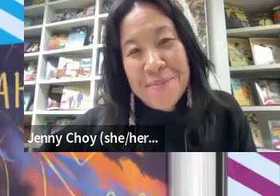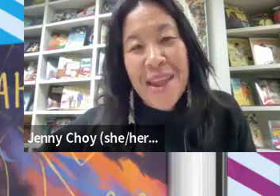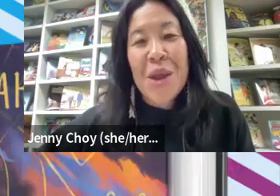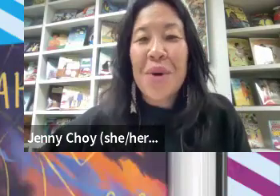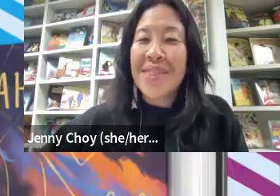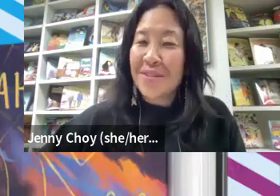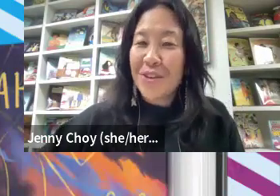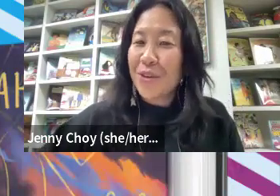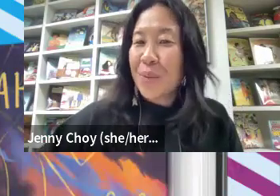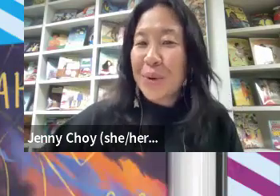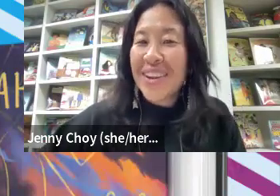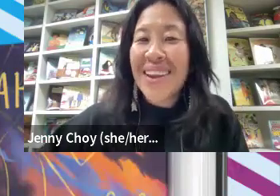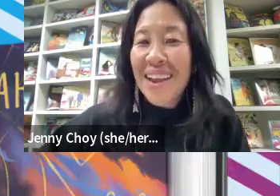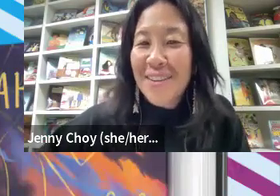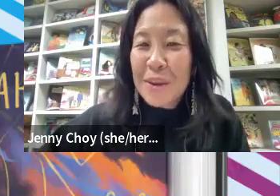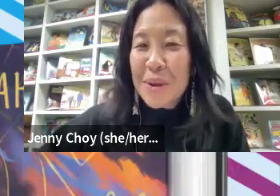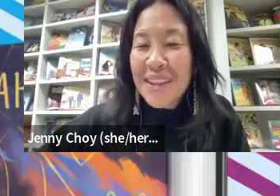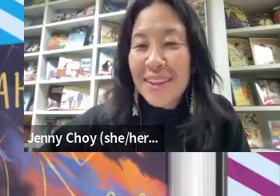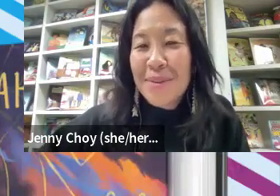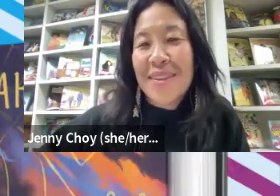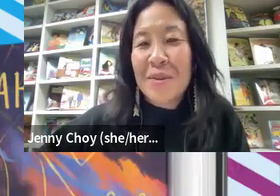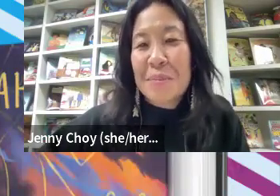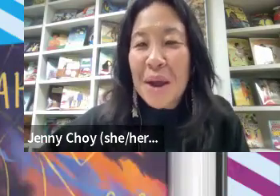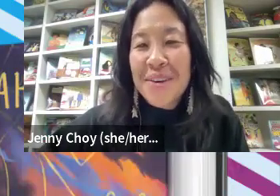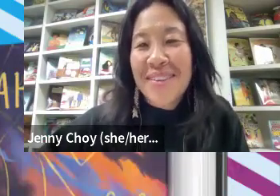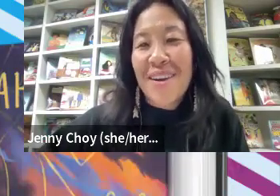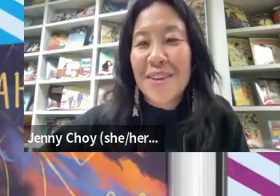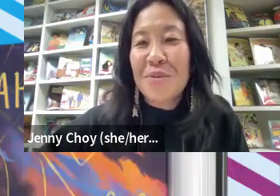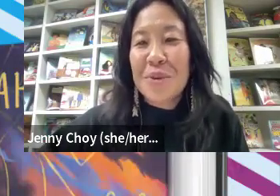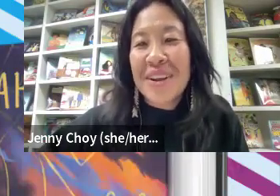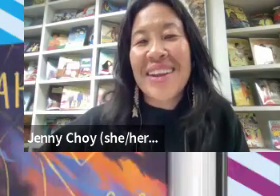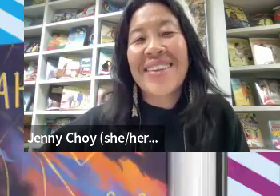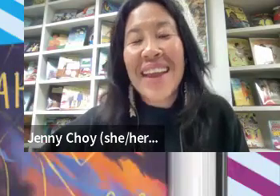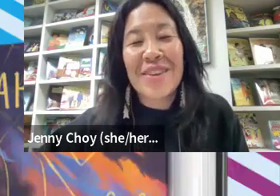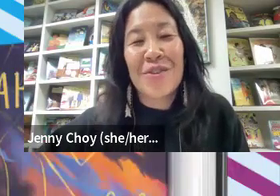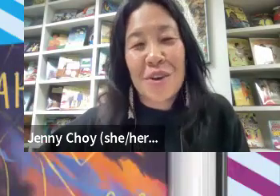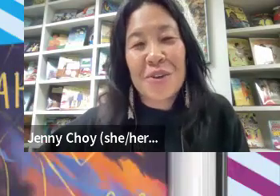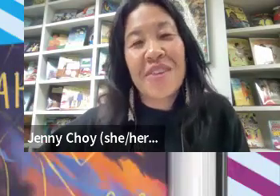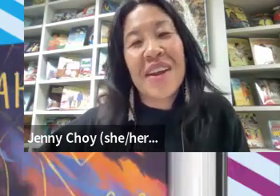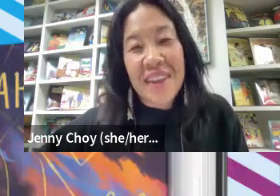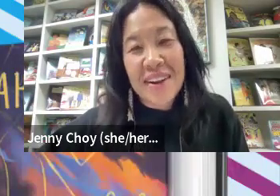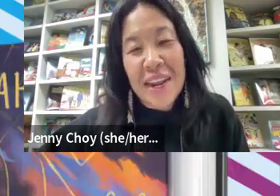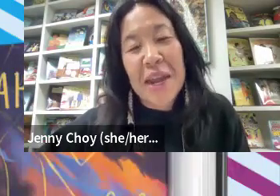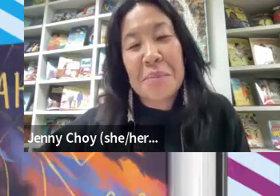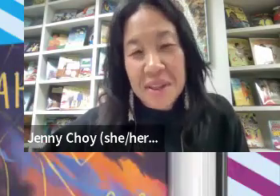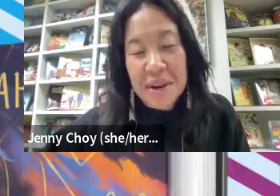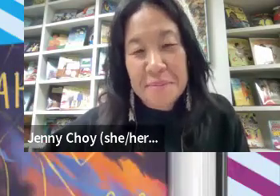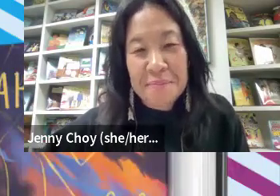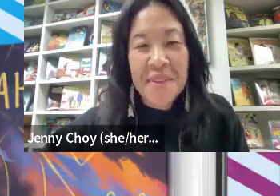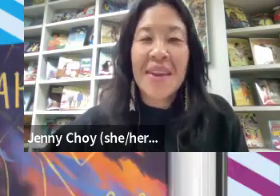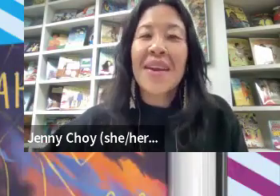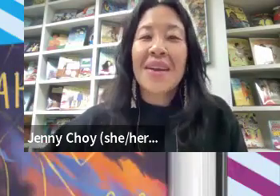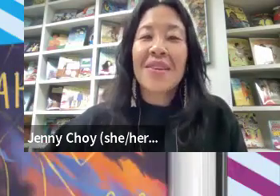up. One that features, quote, kick-ass female leads with secret powers that are still rooted in daily struggles of identity and